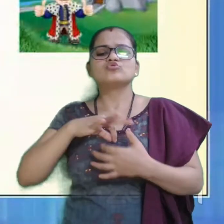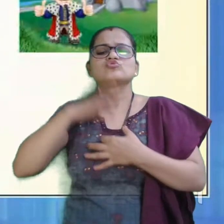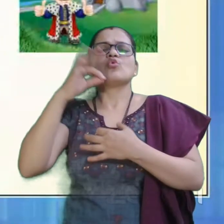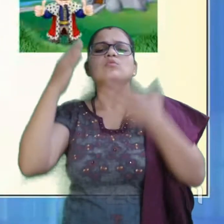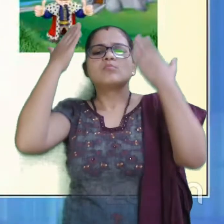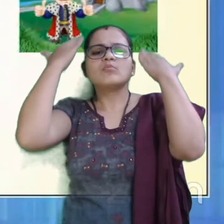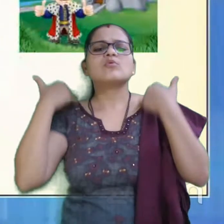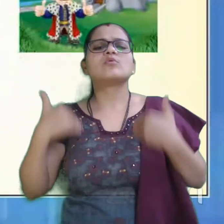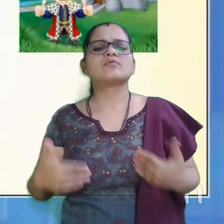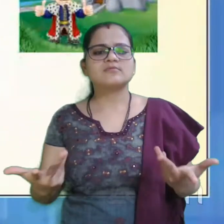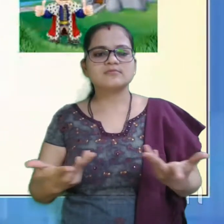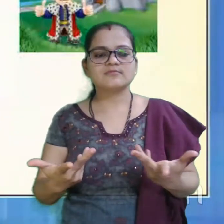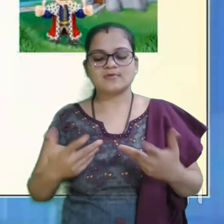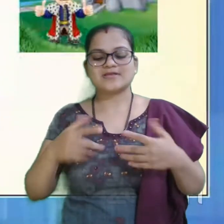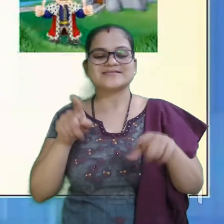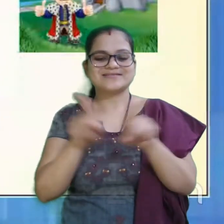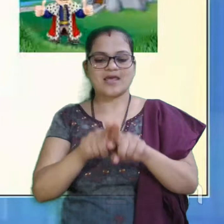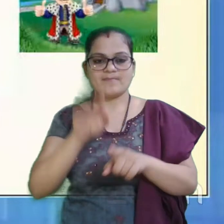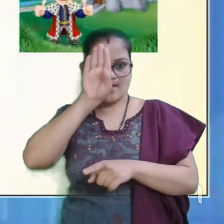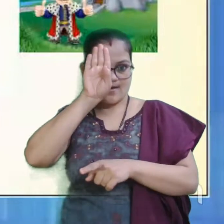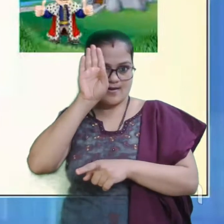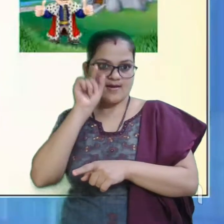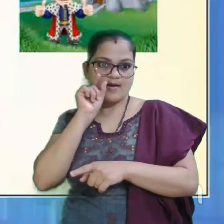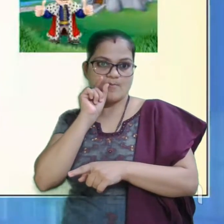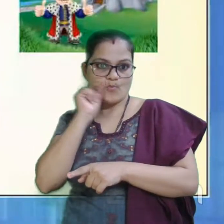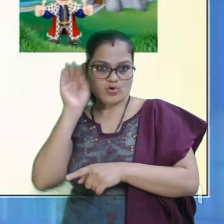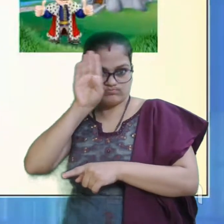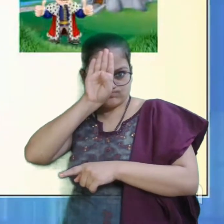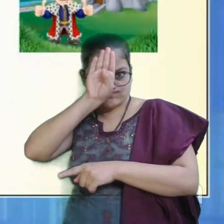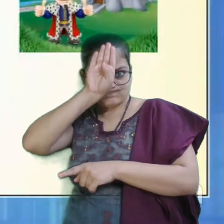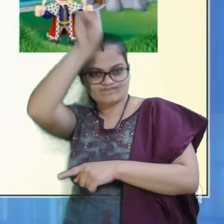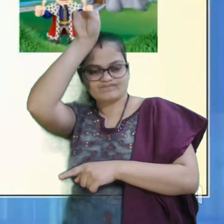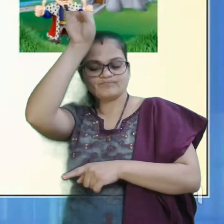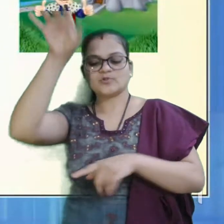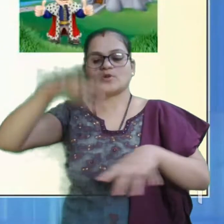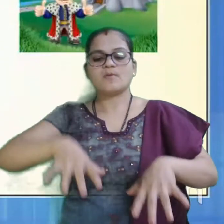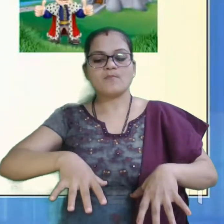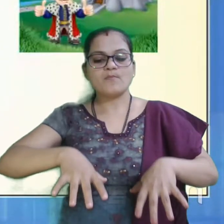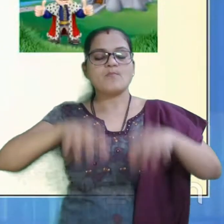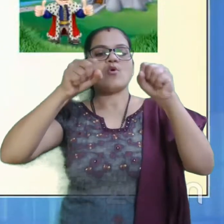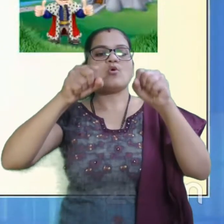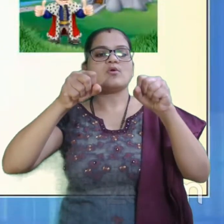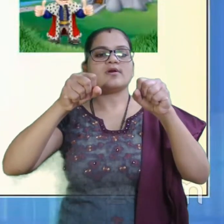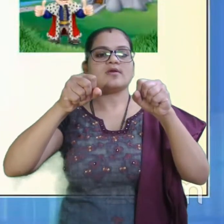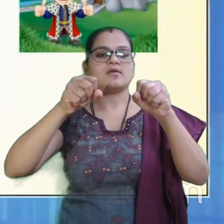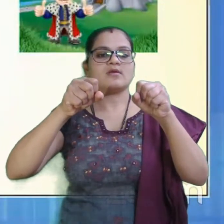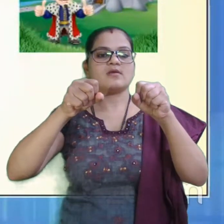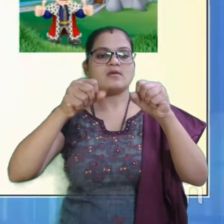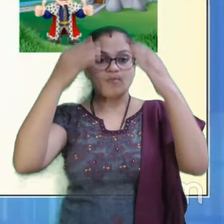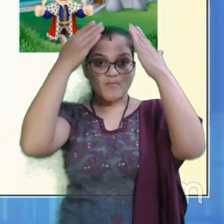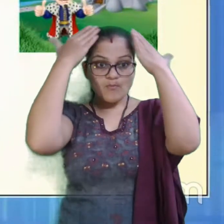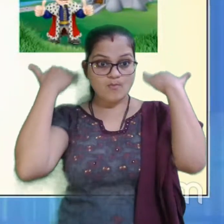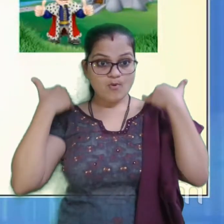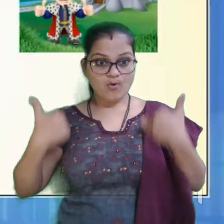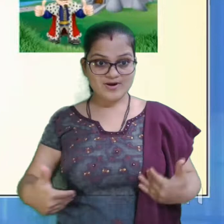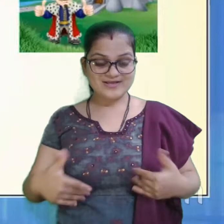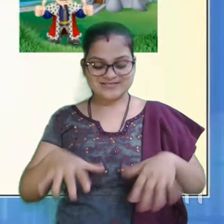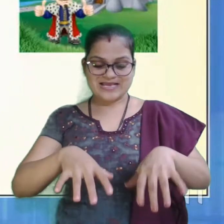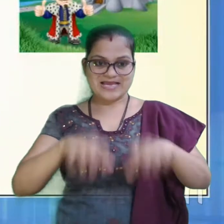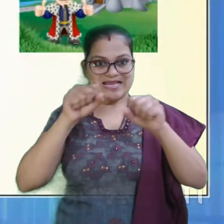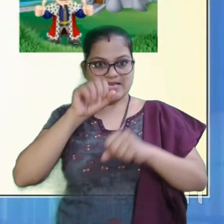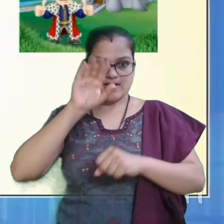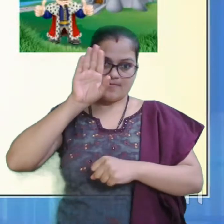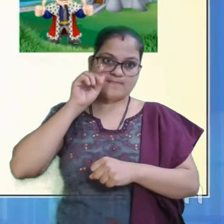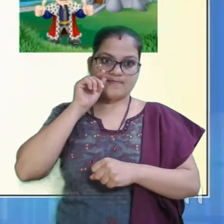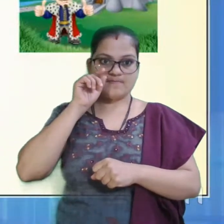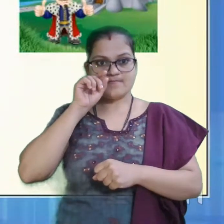and body is the king and the kingdom. The soul is like a king in the body, and whole